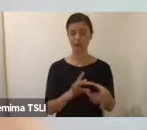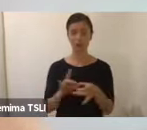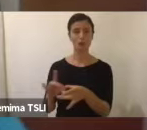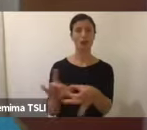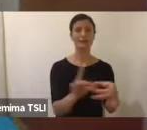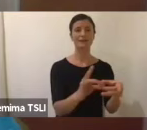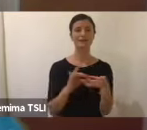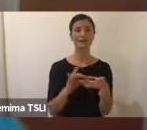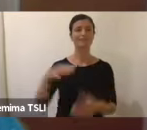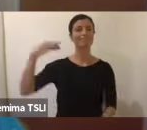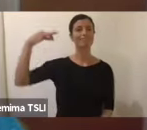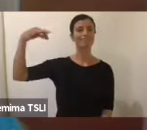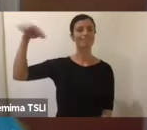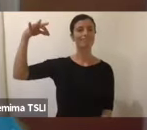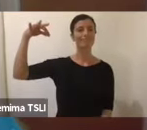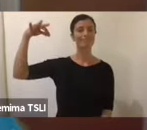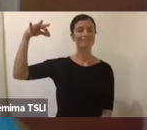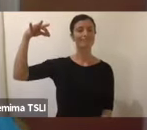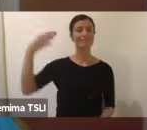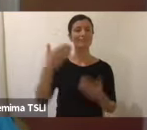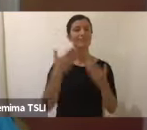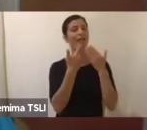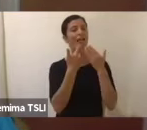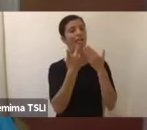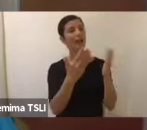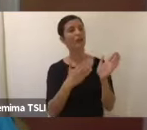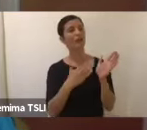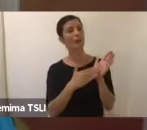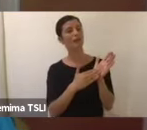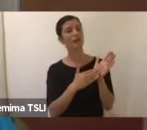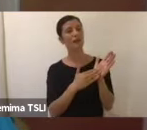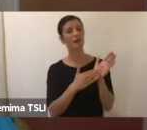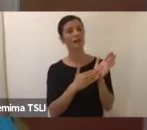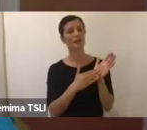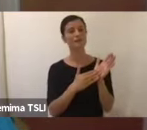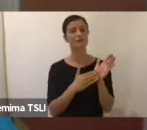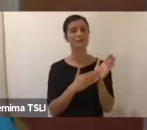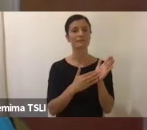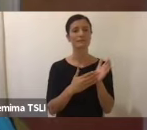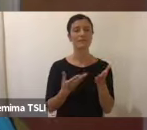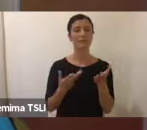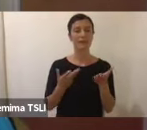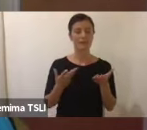thank you thank you my chisara just take a moment to pause